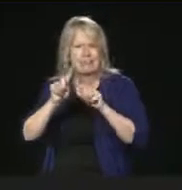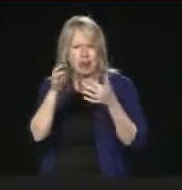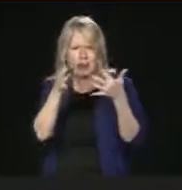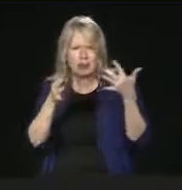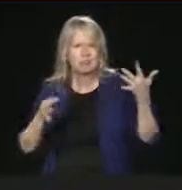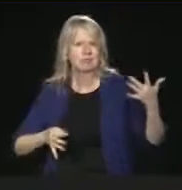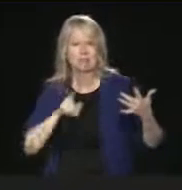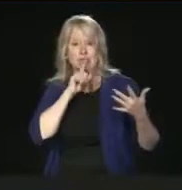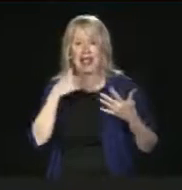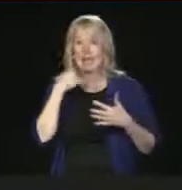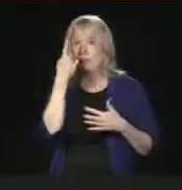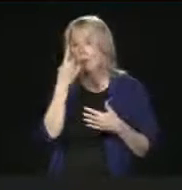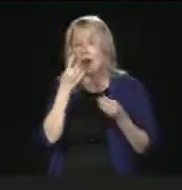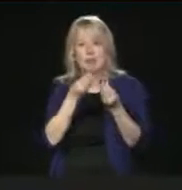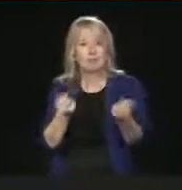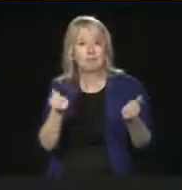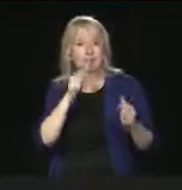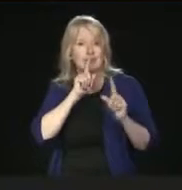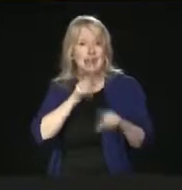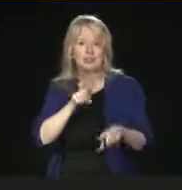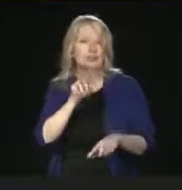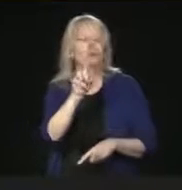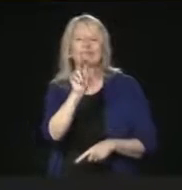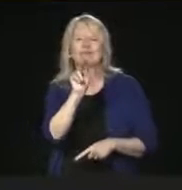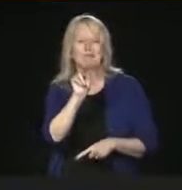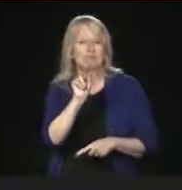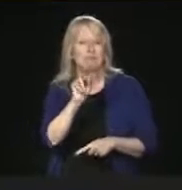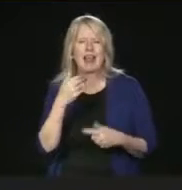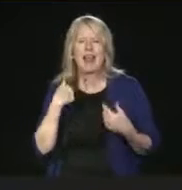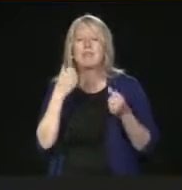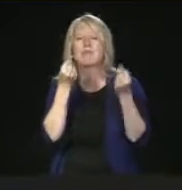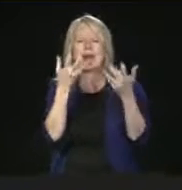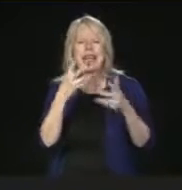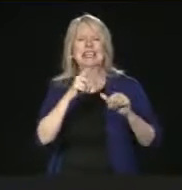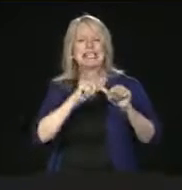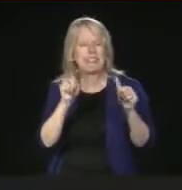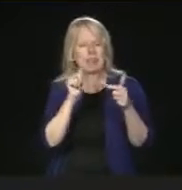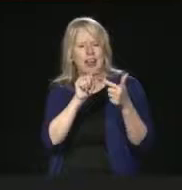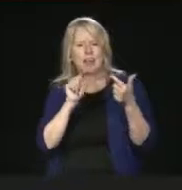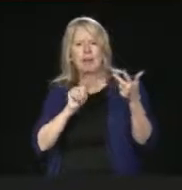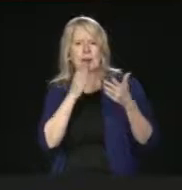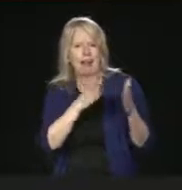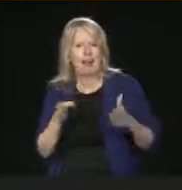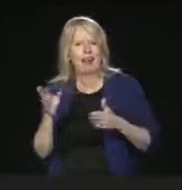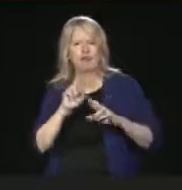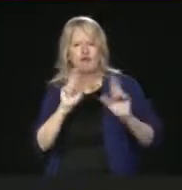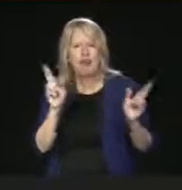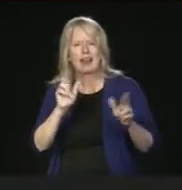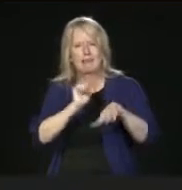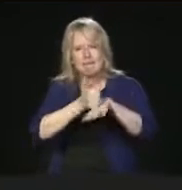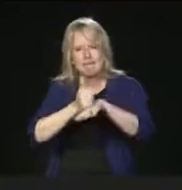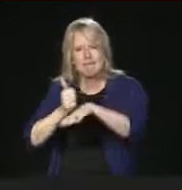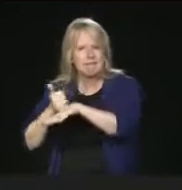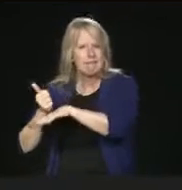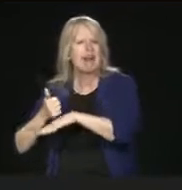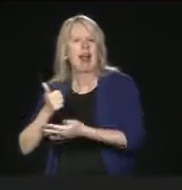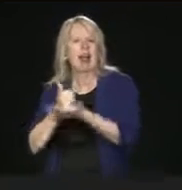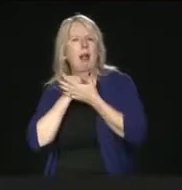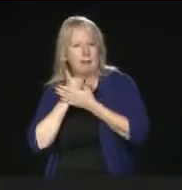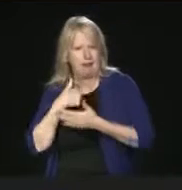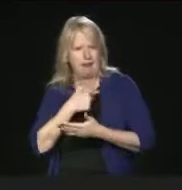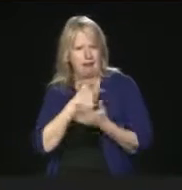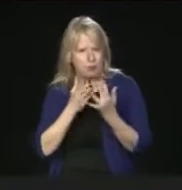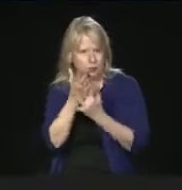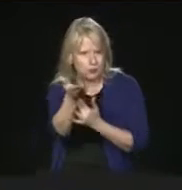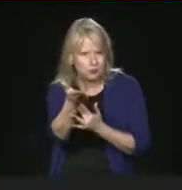silver bullet. It is going to be many, many different measures brought together in the most efficient way that will help us through this. And